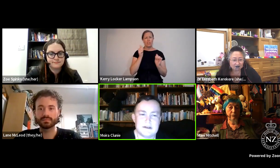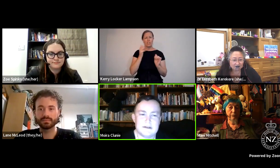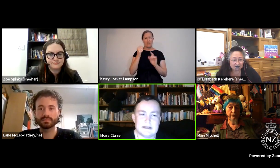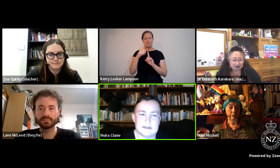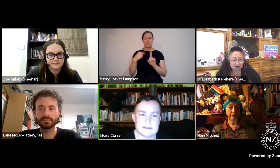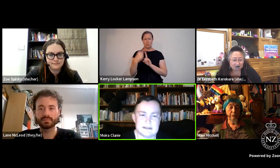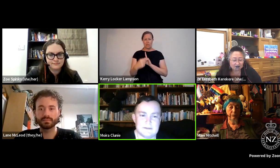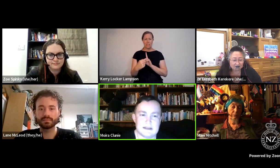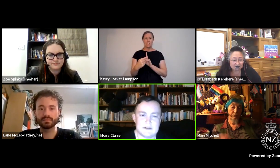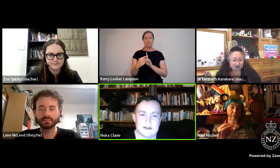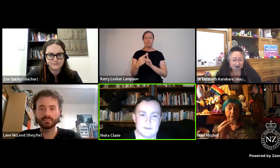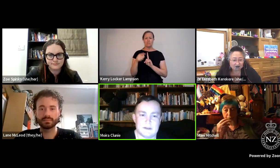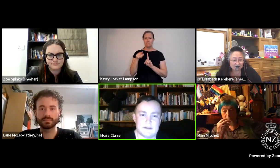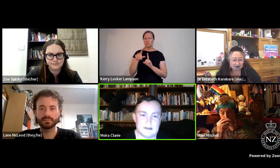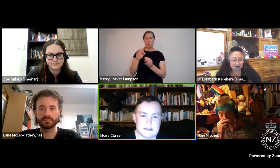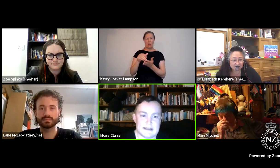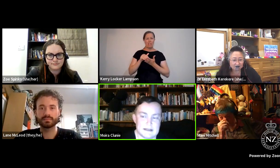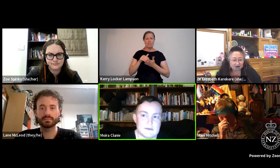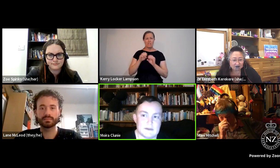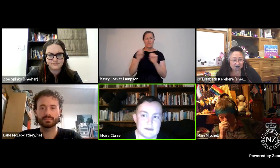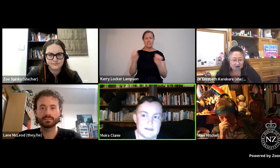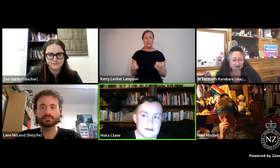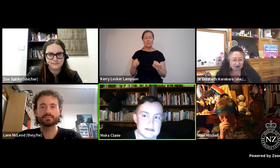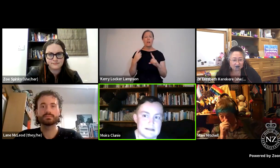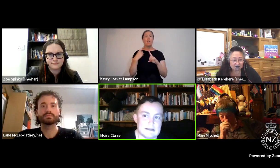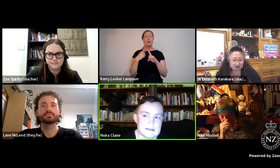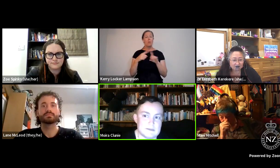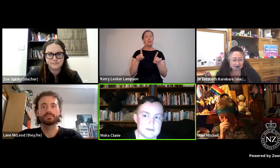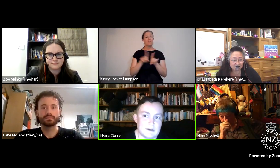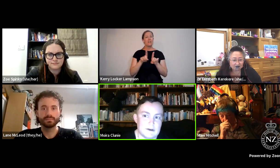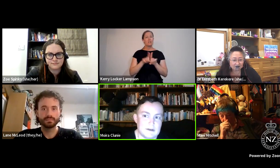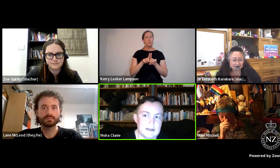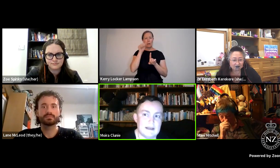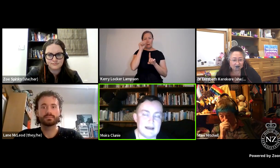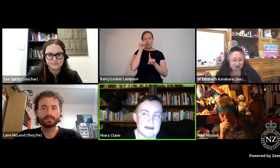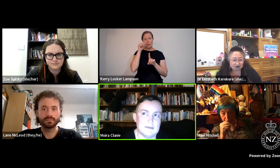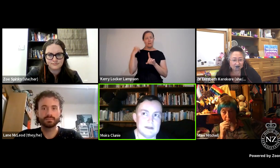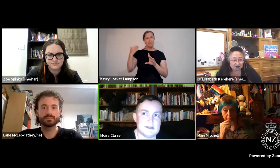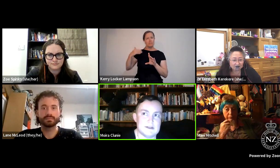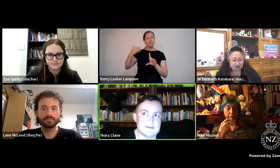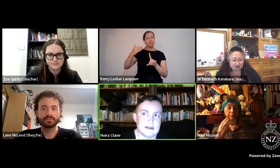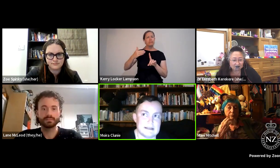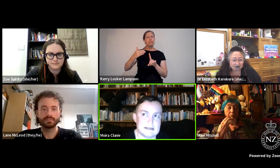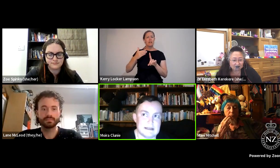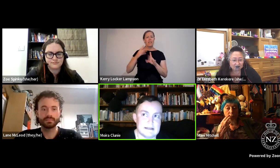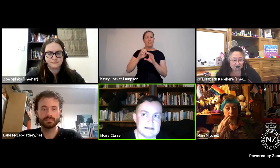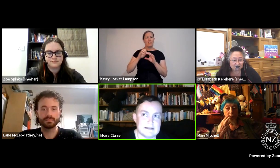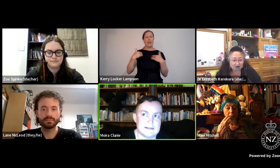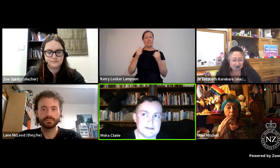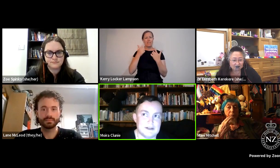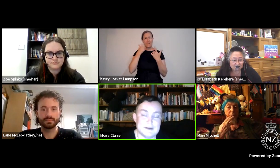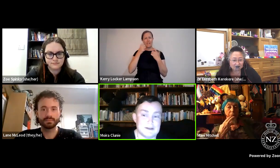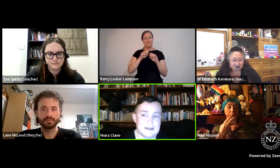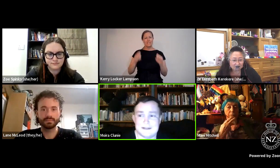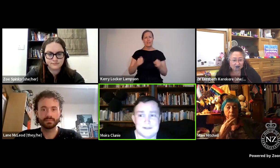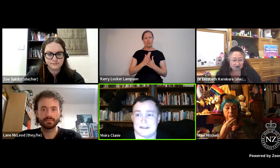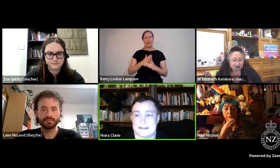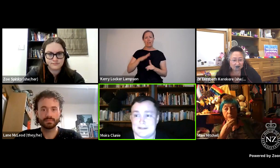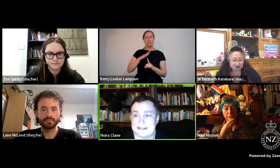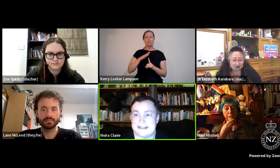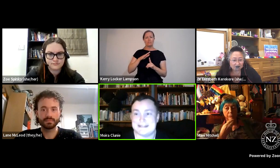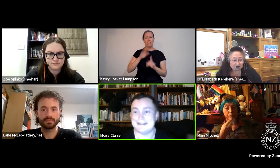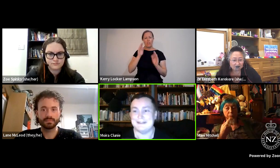also a specific history of pathologization within the healthcare system. So in terms of our identities, it was only